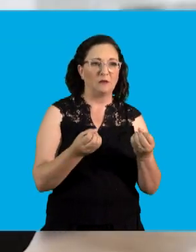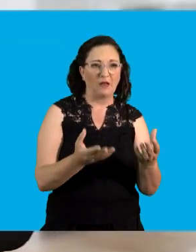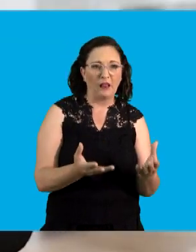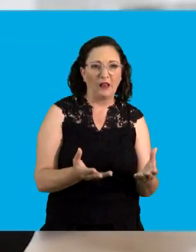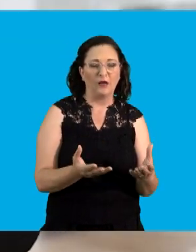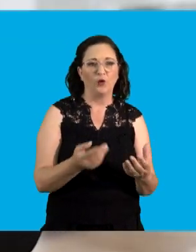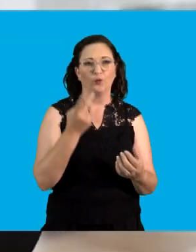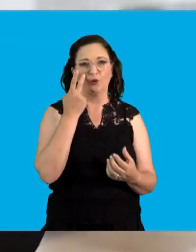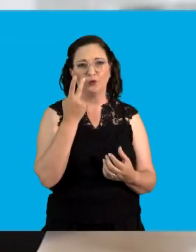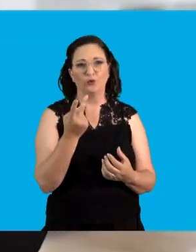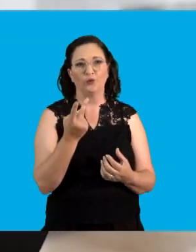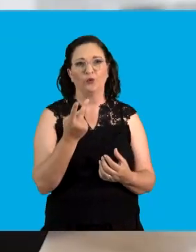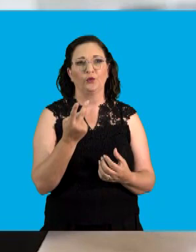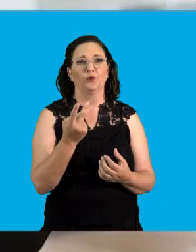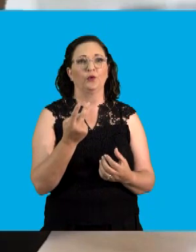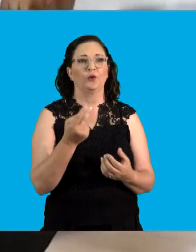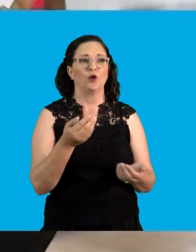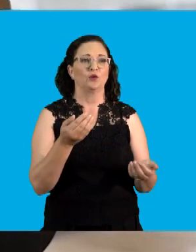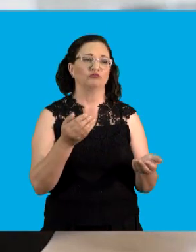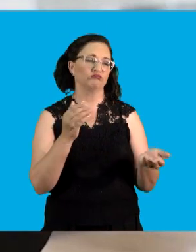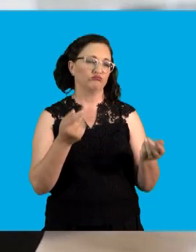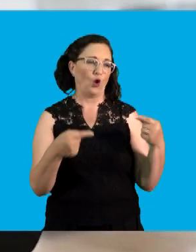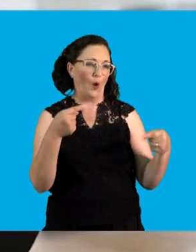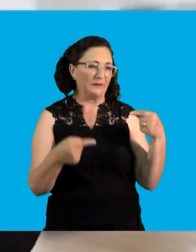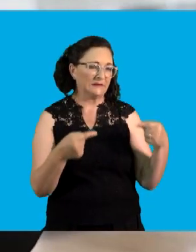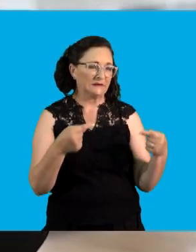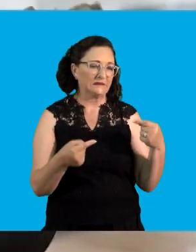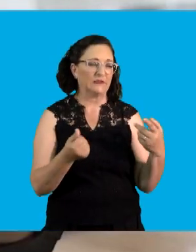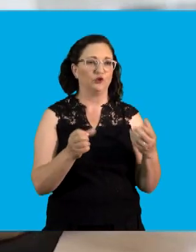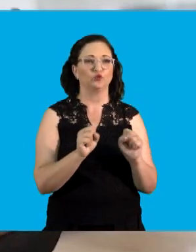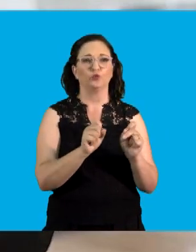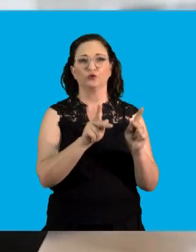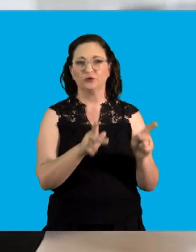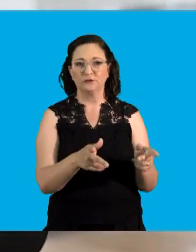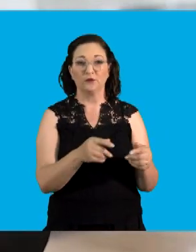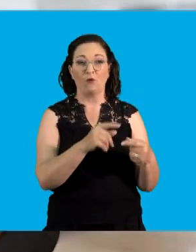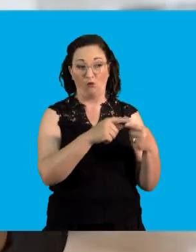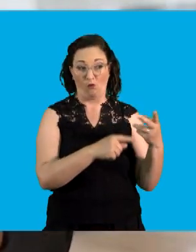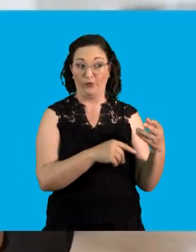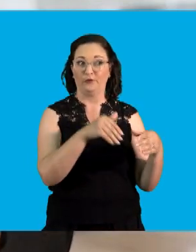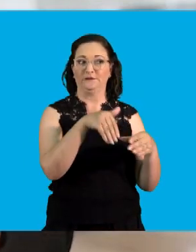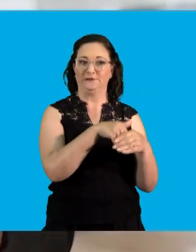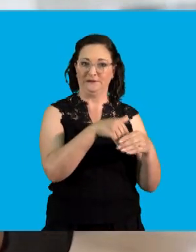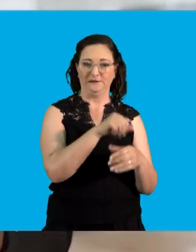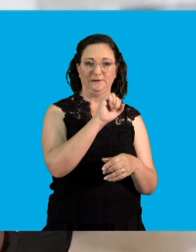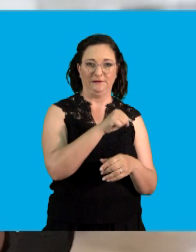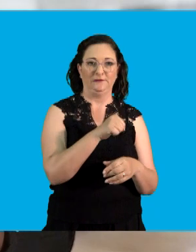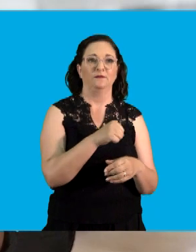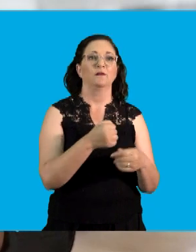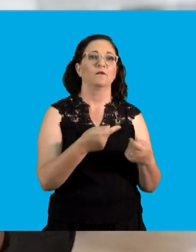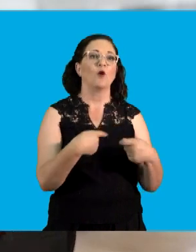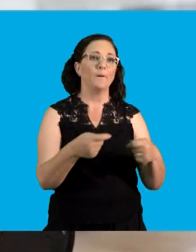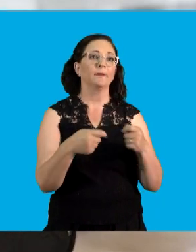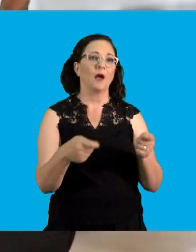suppliers, we look at competitors, we looked at opportunities, all those. They form part of